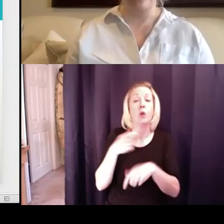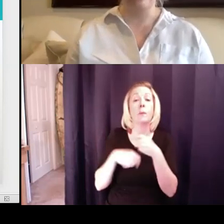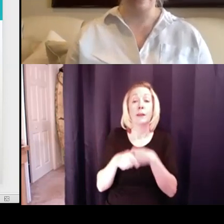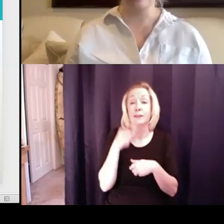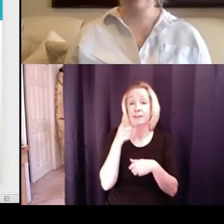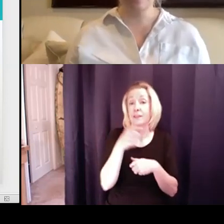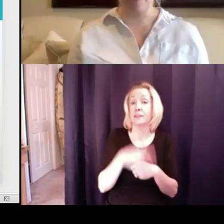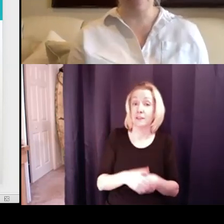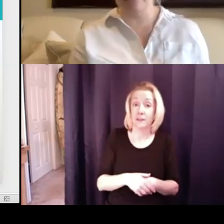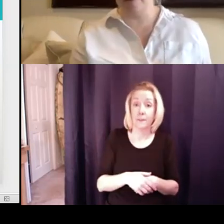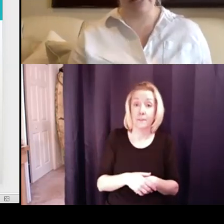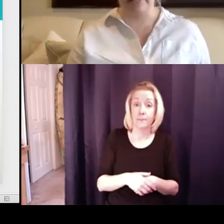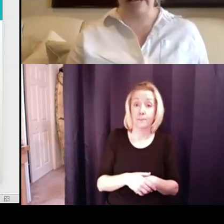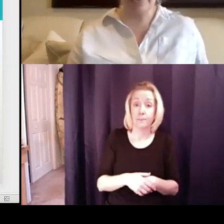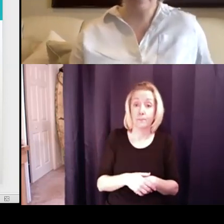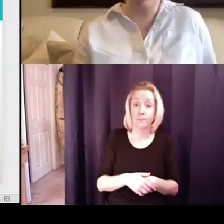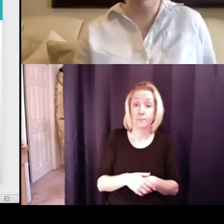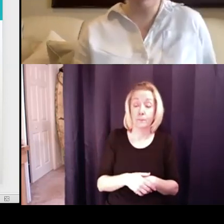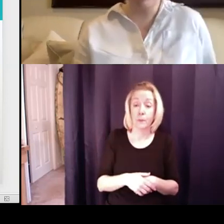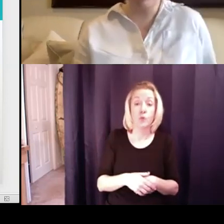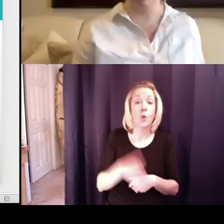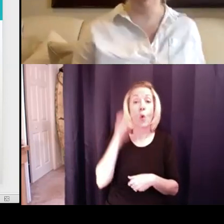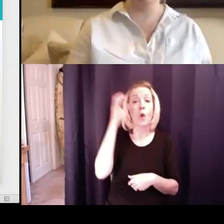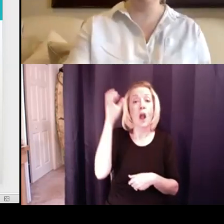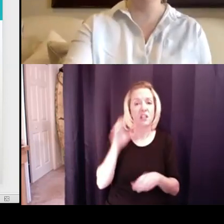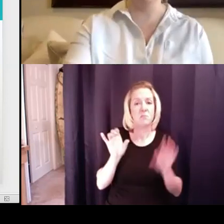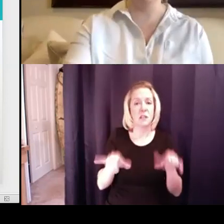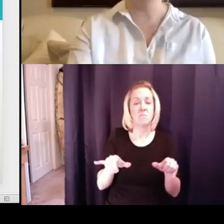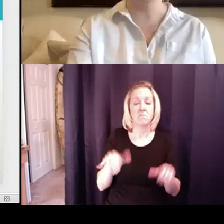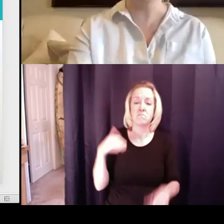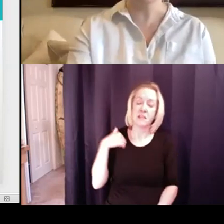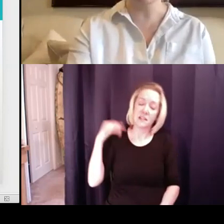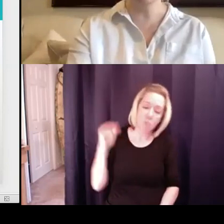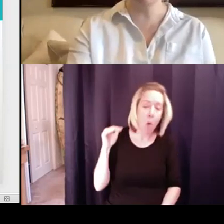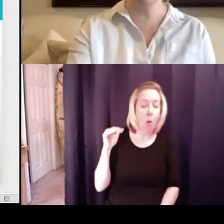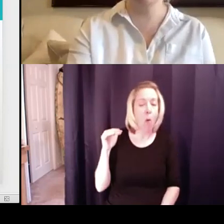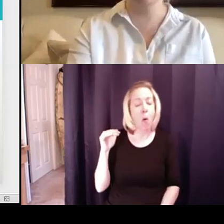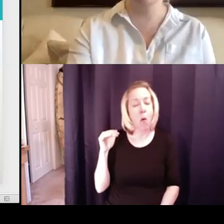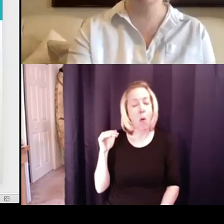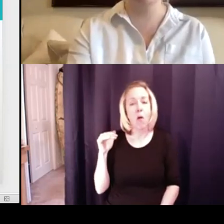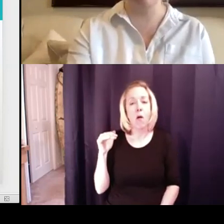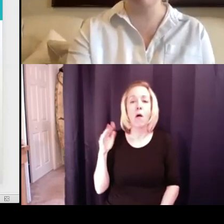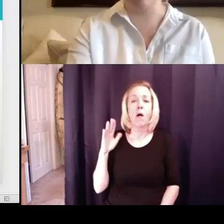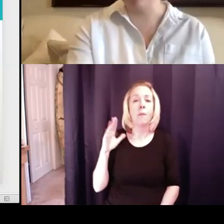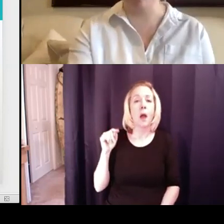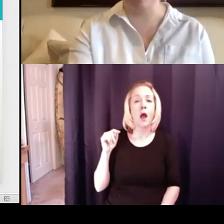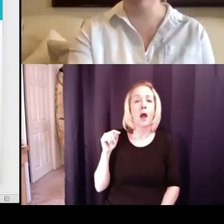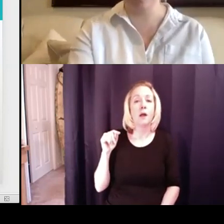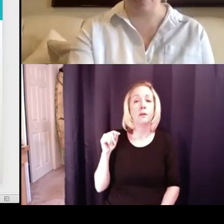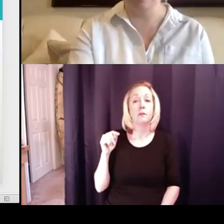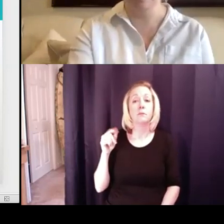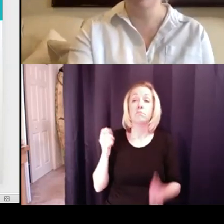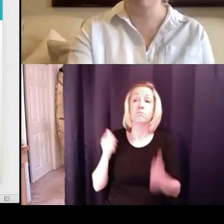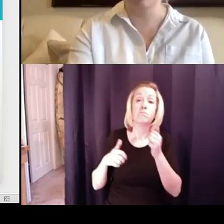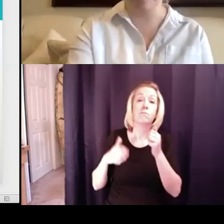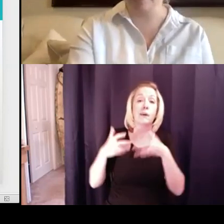bit, and I was still small as a repeated line throughout the book, so I don't want to move that. But maybe thinking of many basketball players are